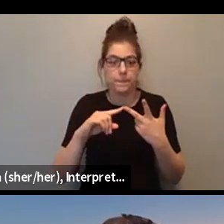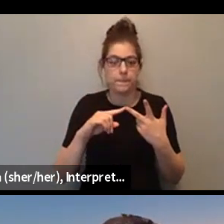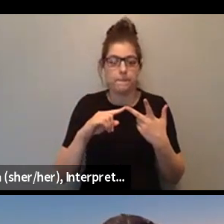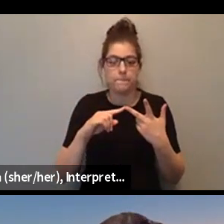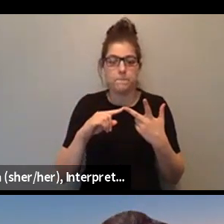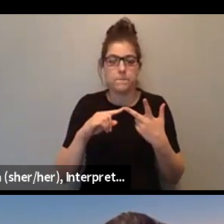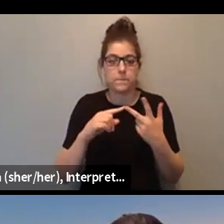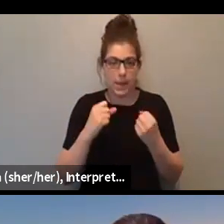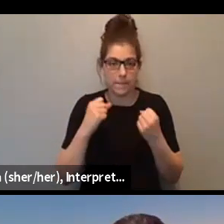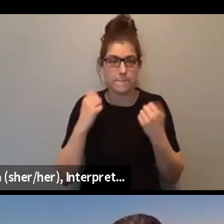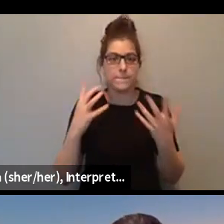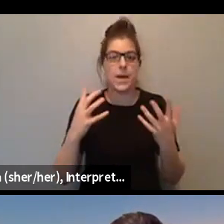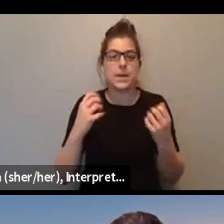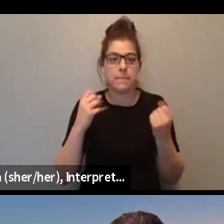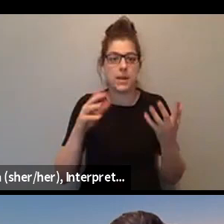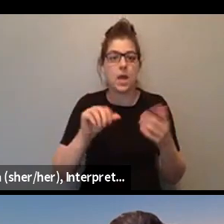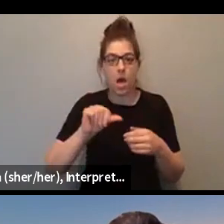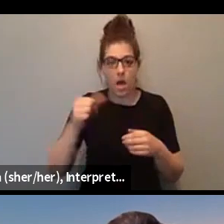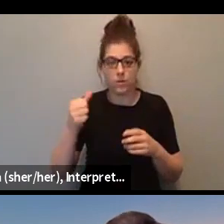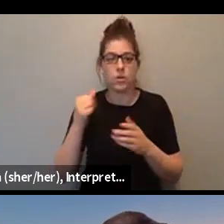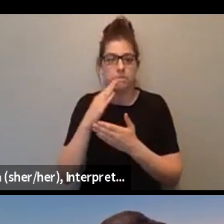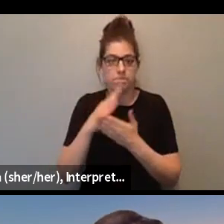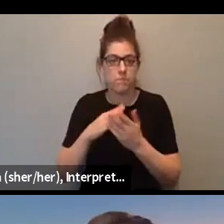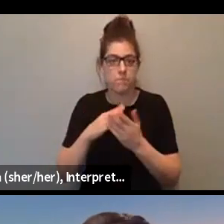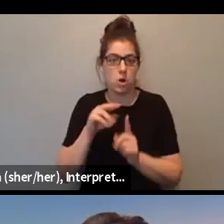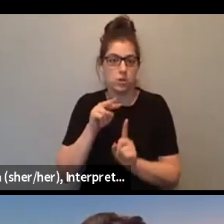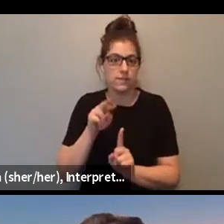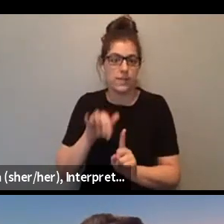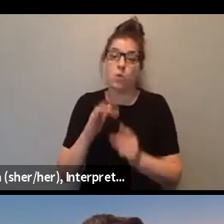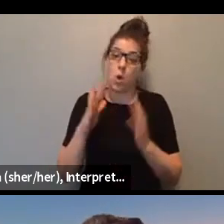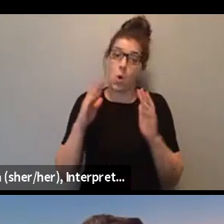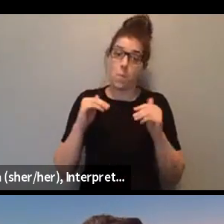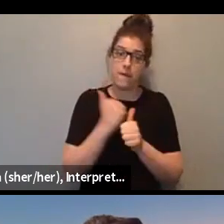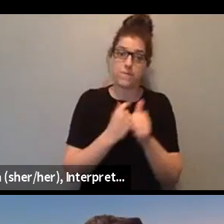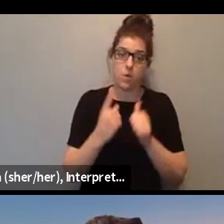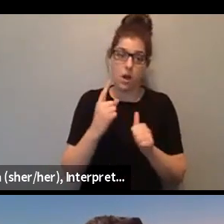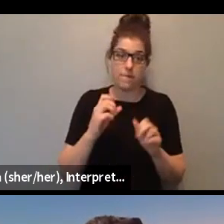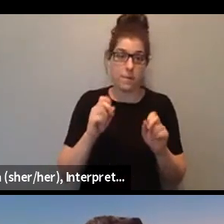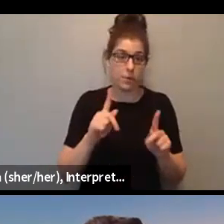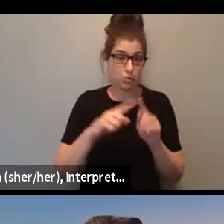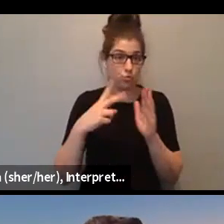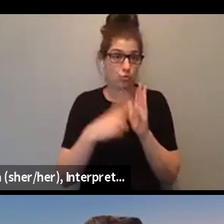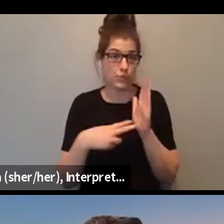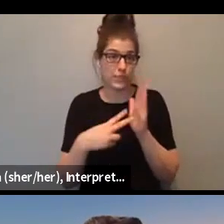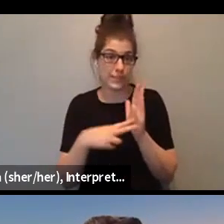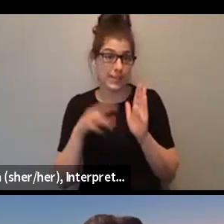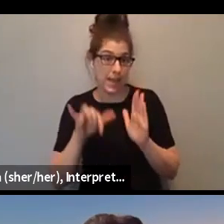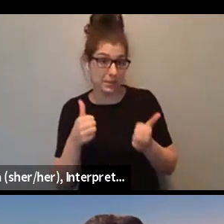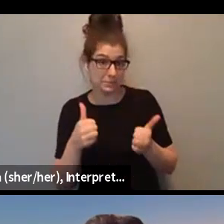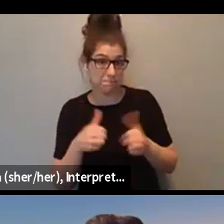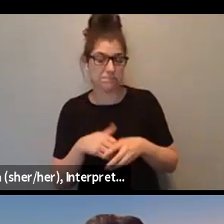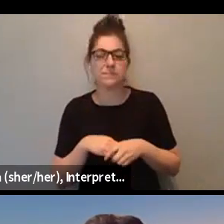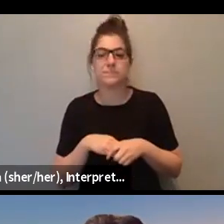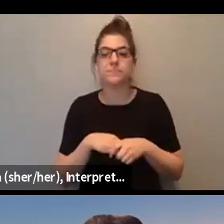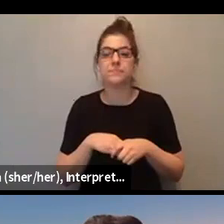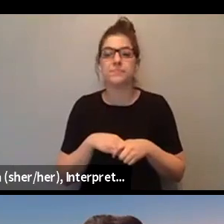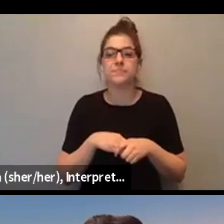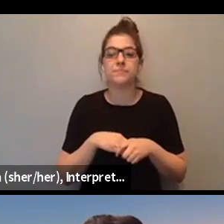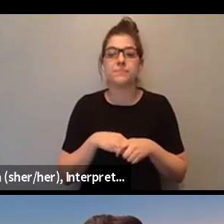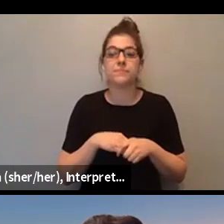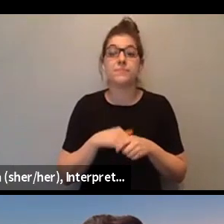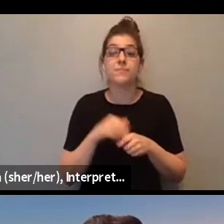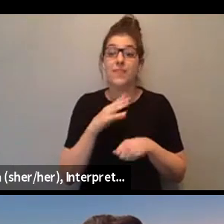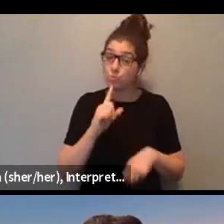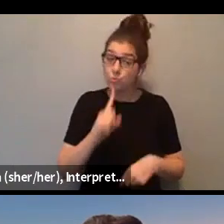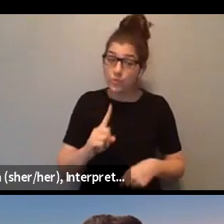many other aspects. So I hope everyone gets a chance to read that. And really importantly,